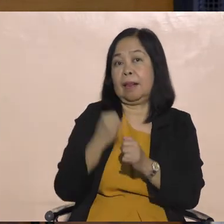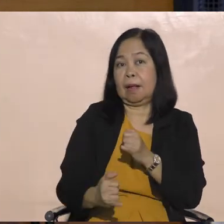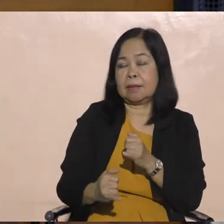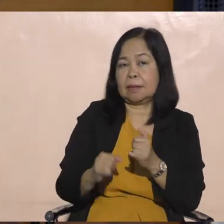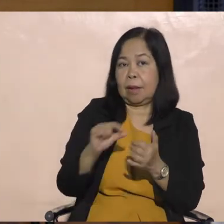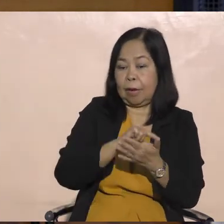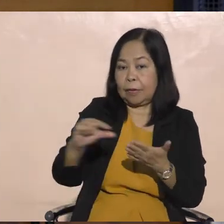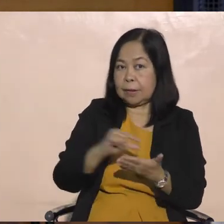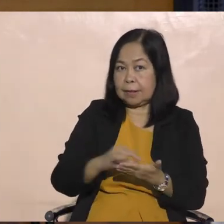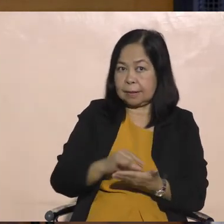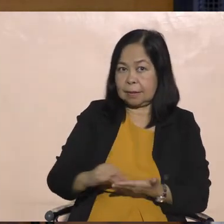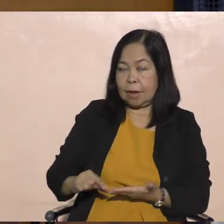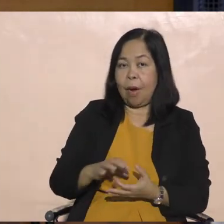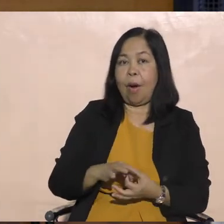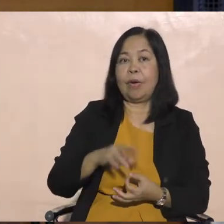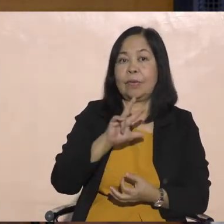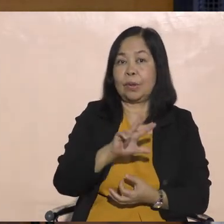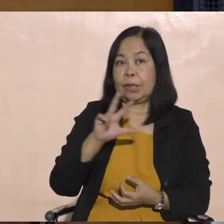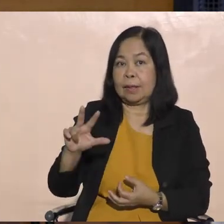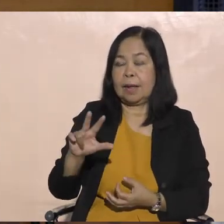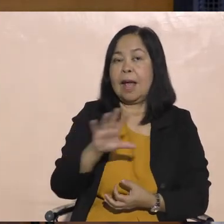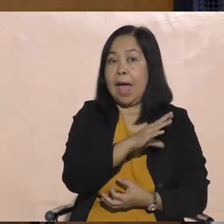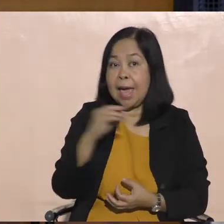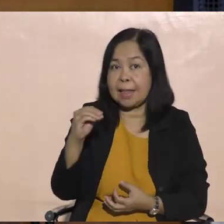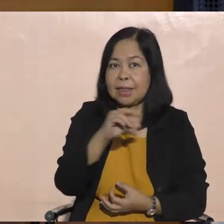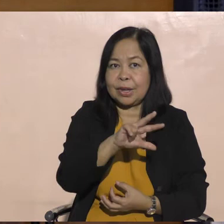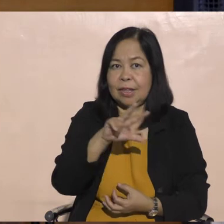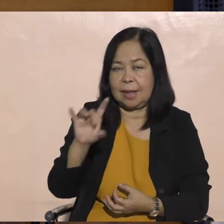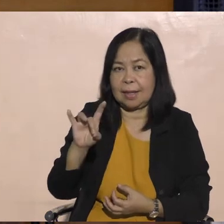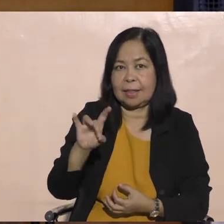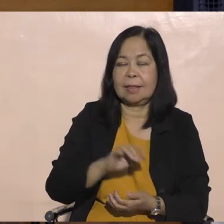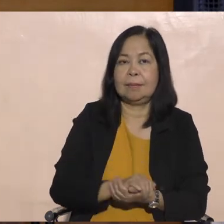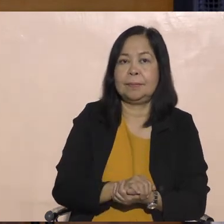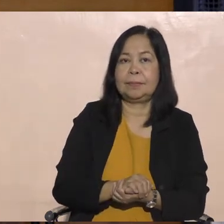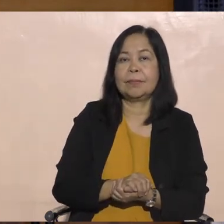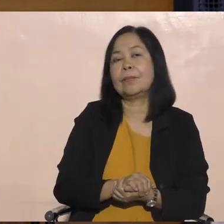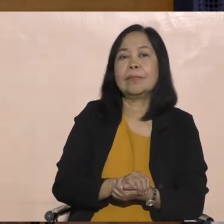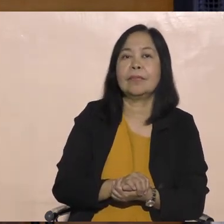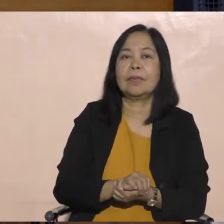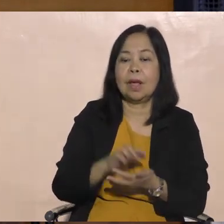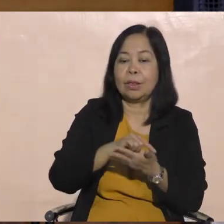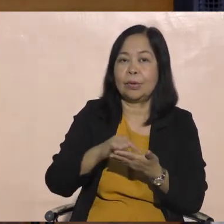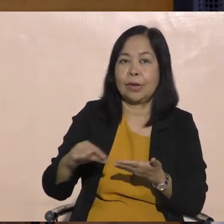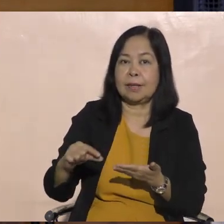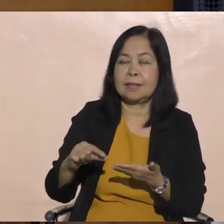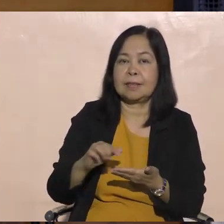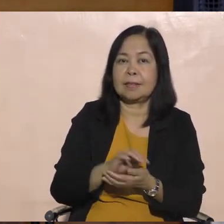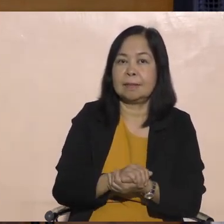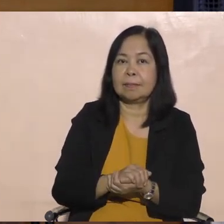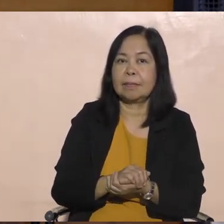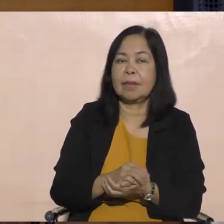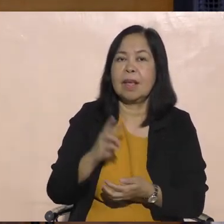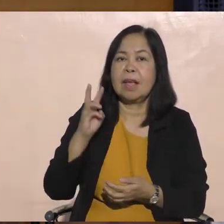the last portion of verse 33 and verse 38. Kanang phrase din ang mga kaigsunan ba